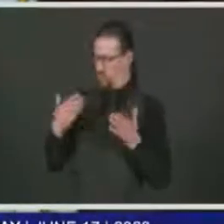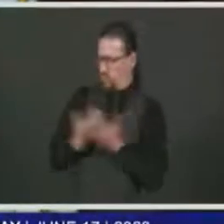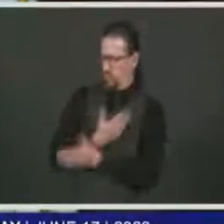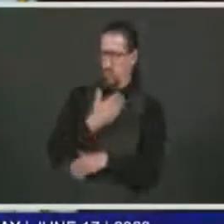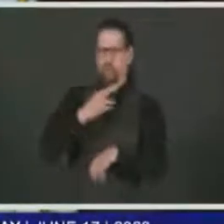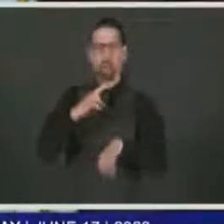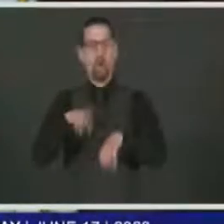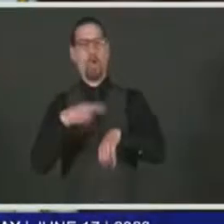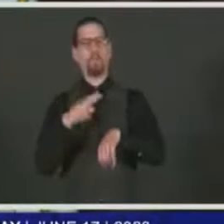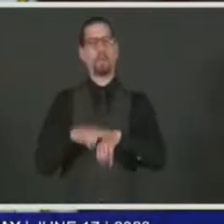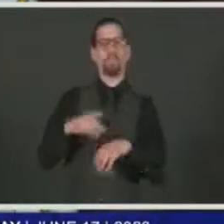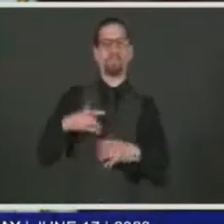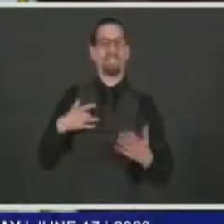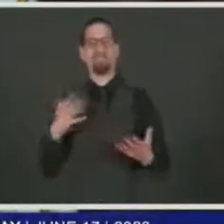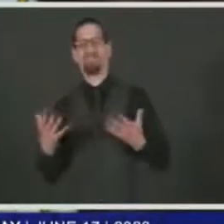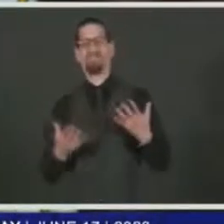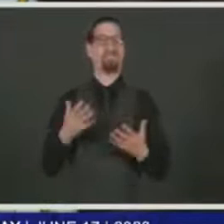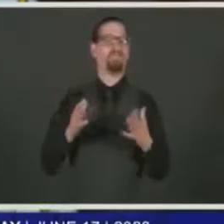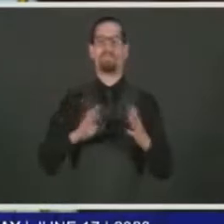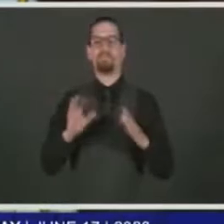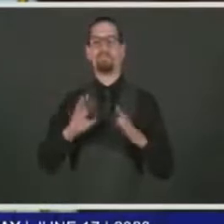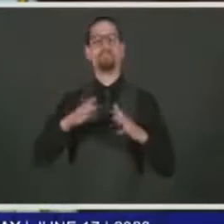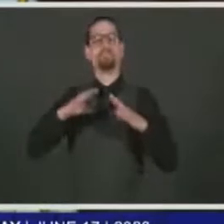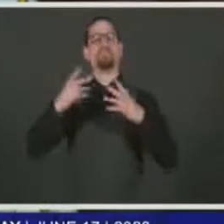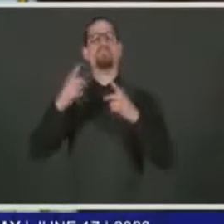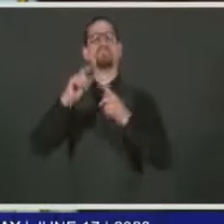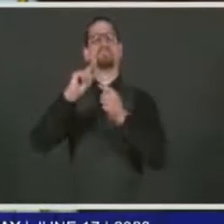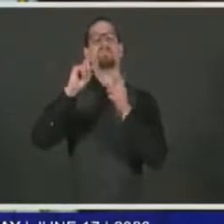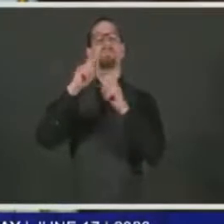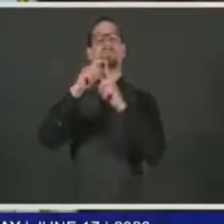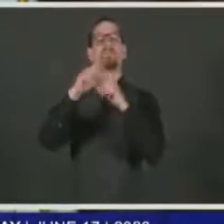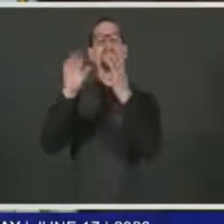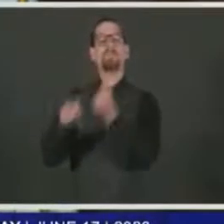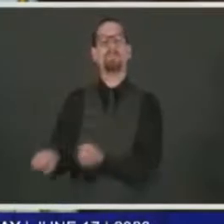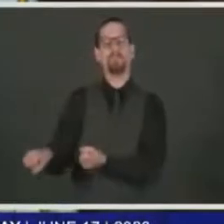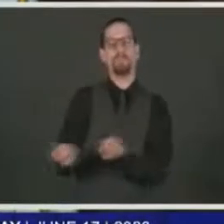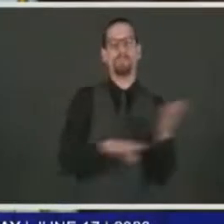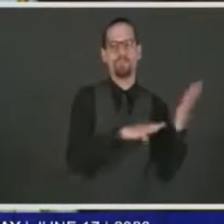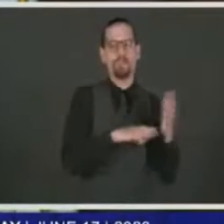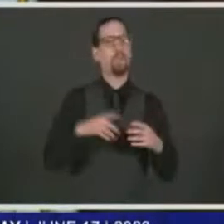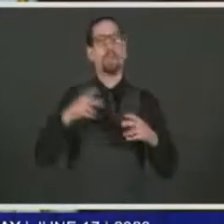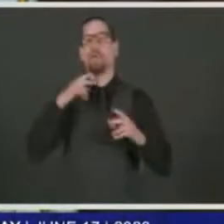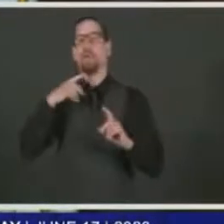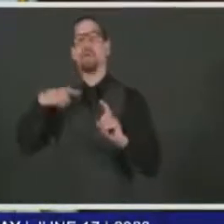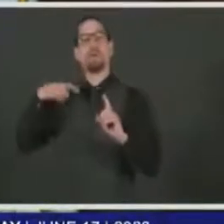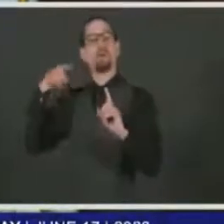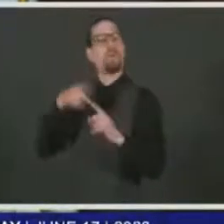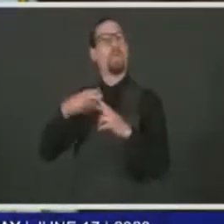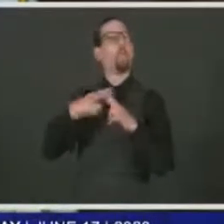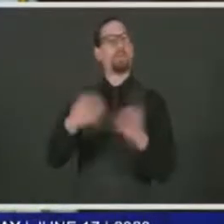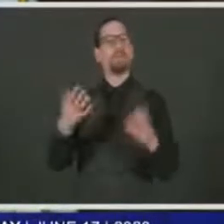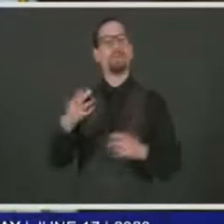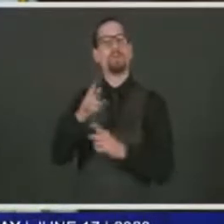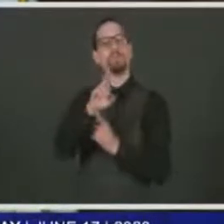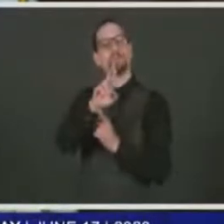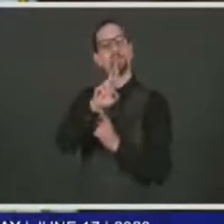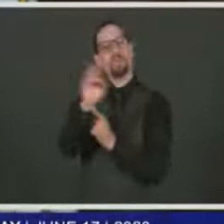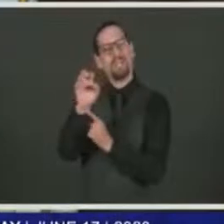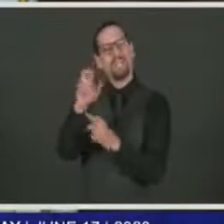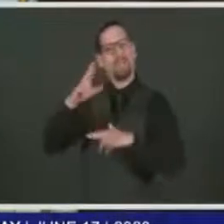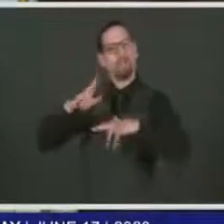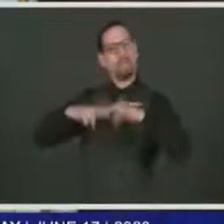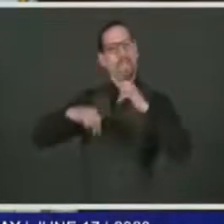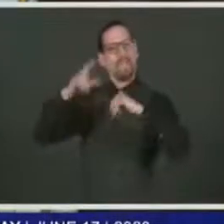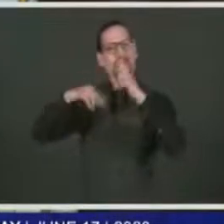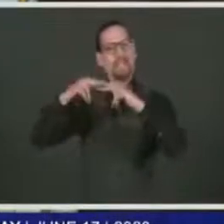a better, stronger, healthier, more equitable, more resilient Rhode Island.